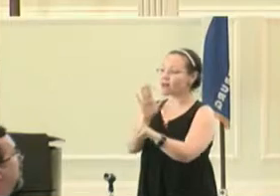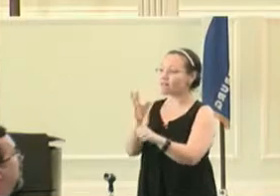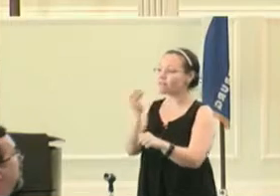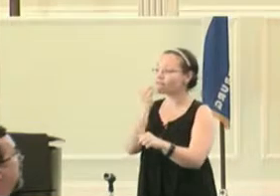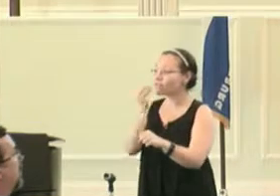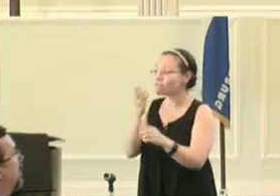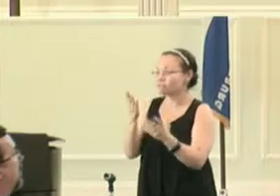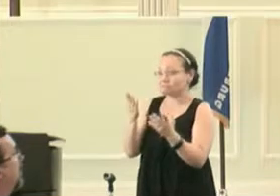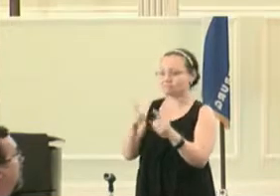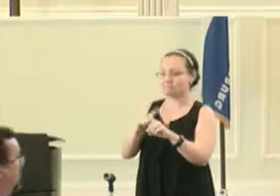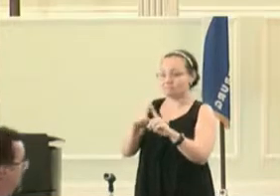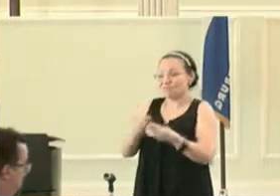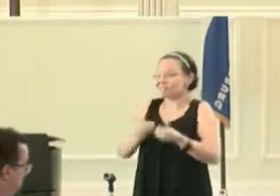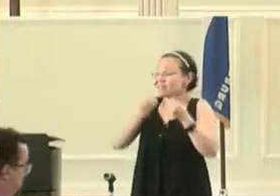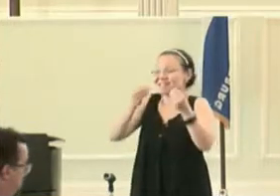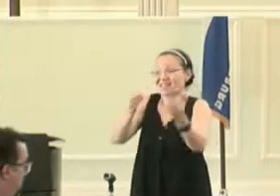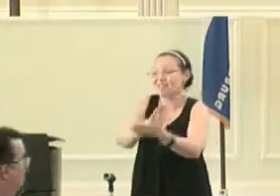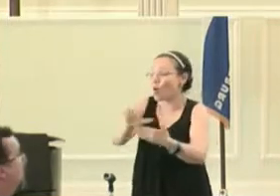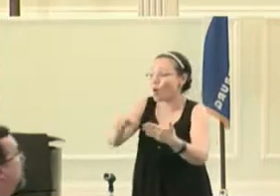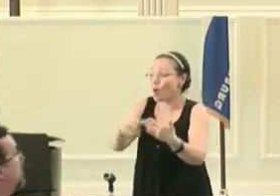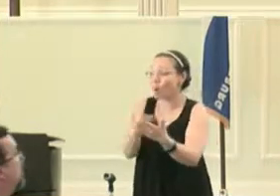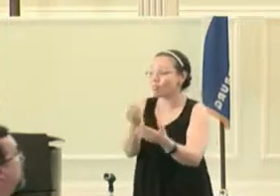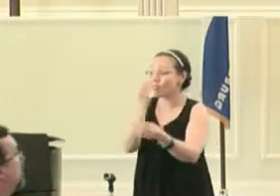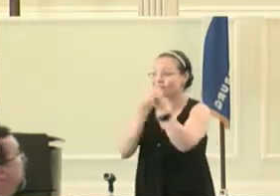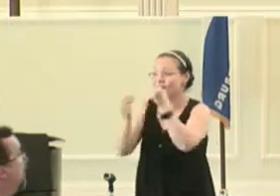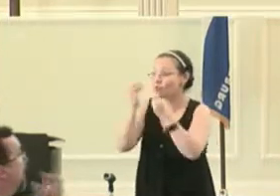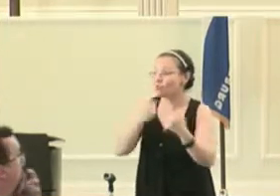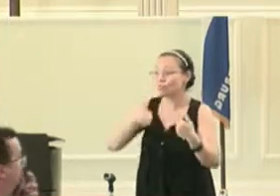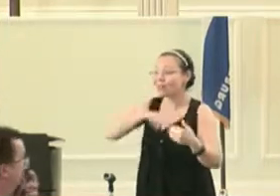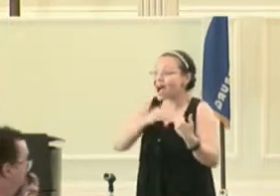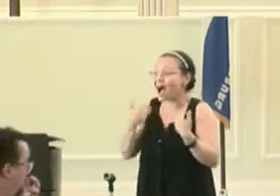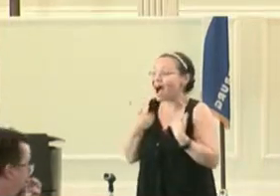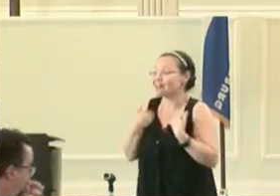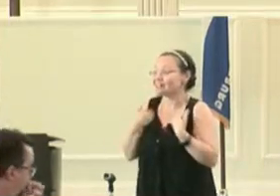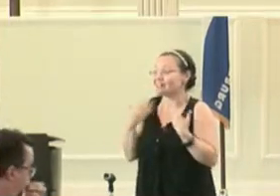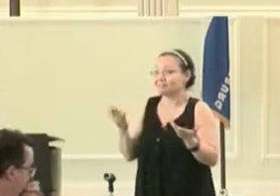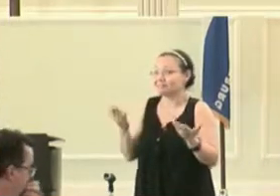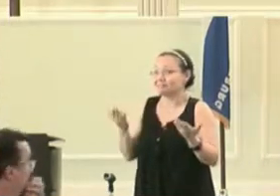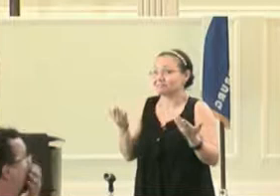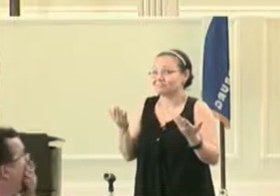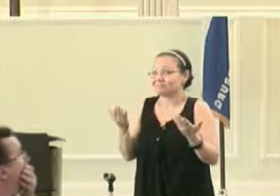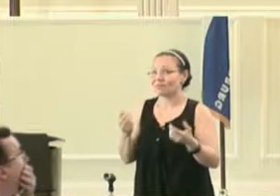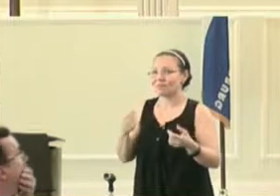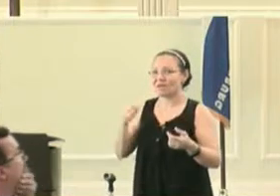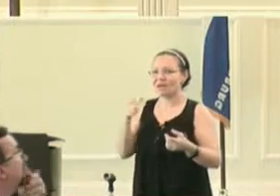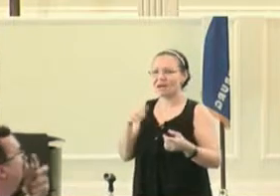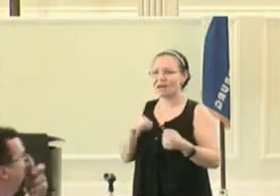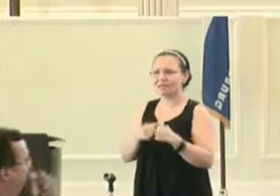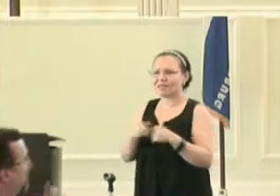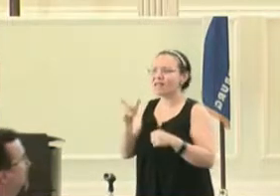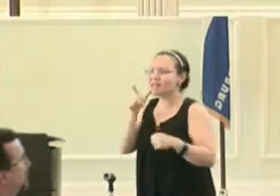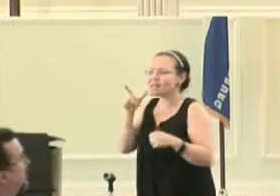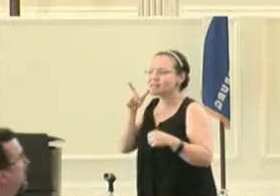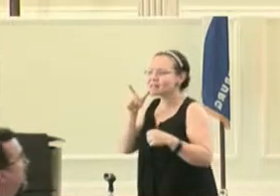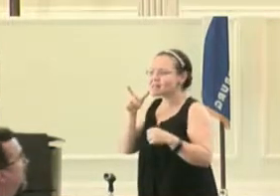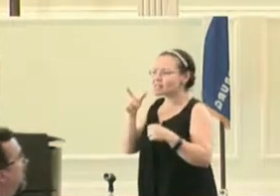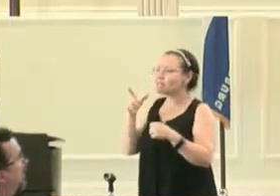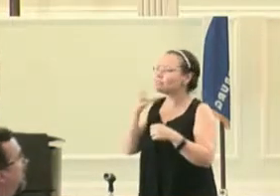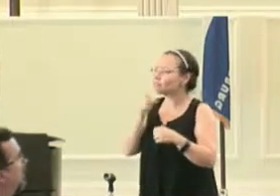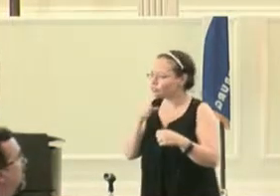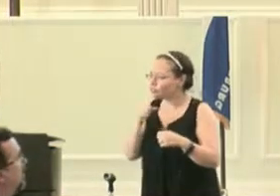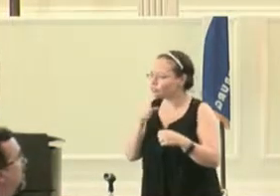passed out all the bread, all the sandwiches to the people, and we had some lemonade, and we had lemonade for